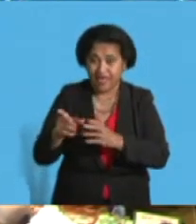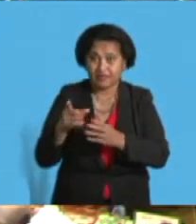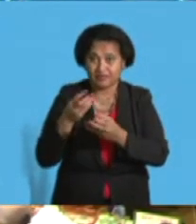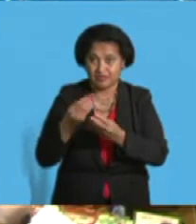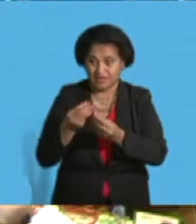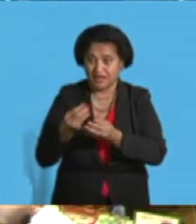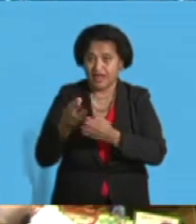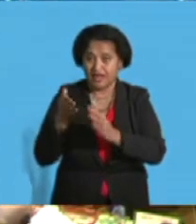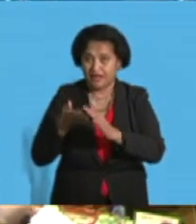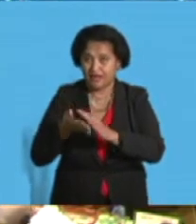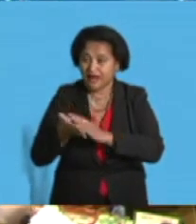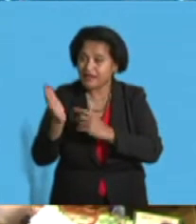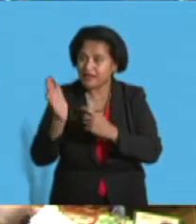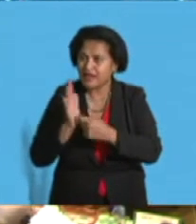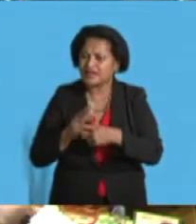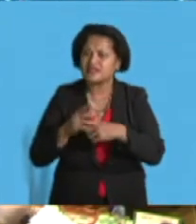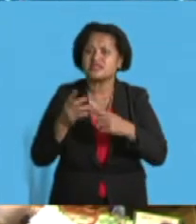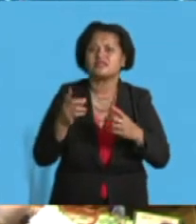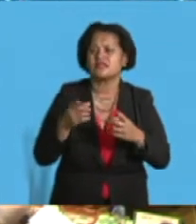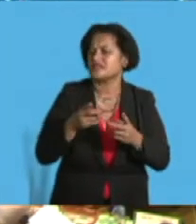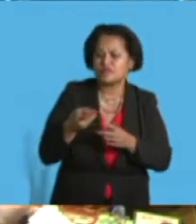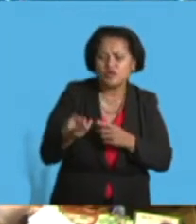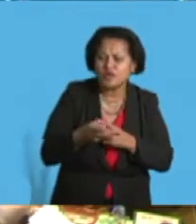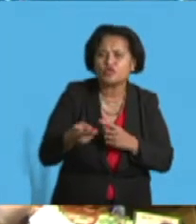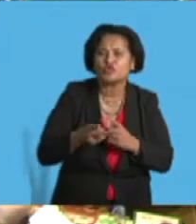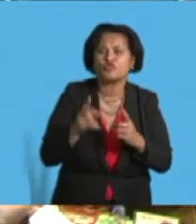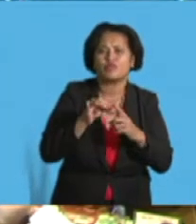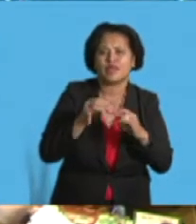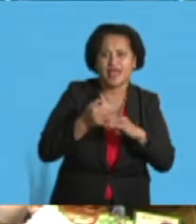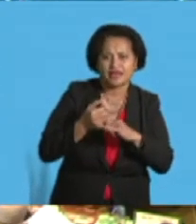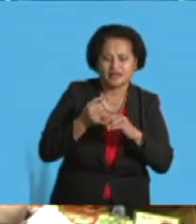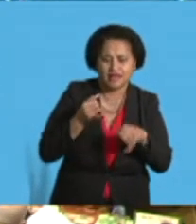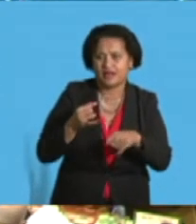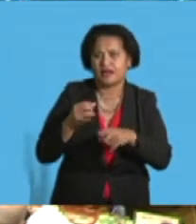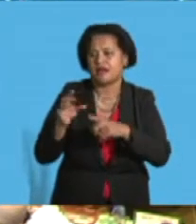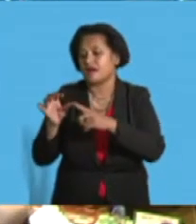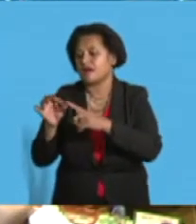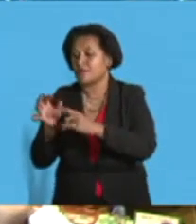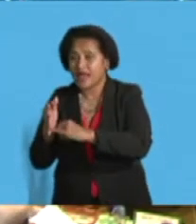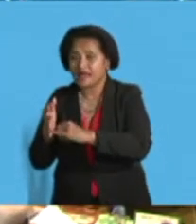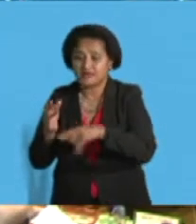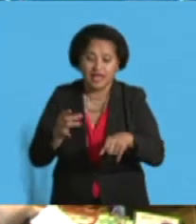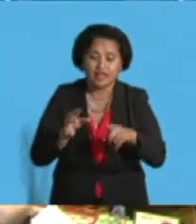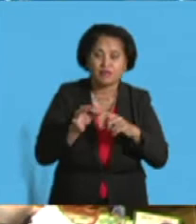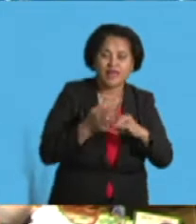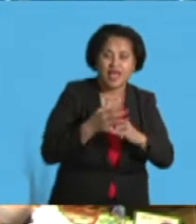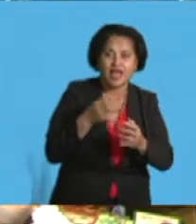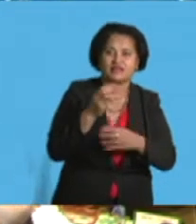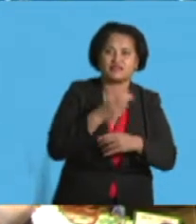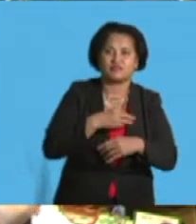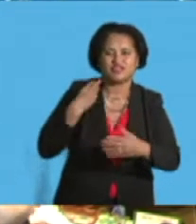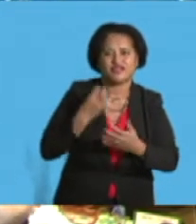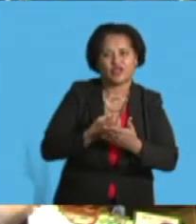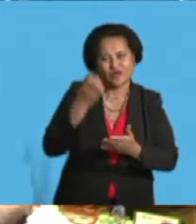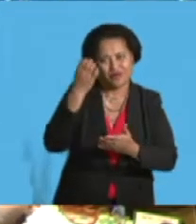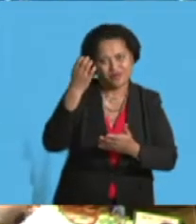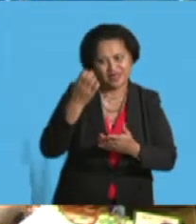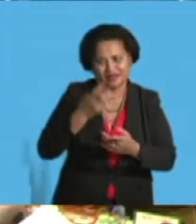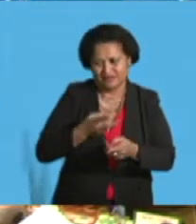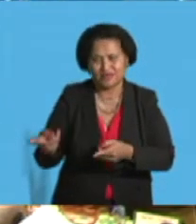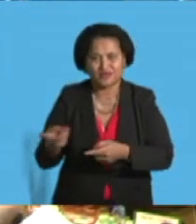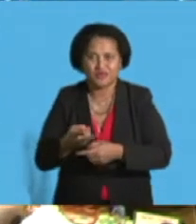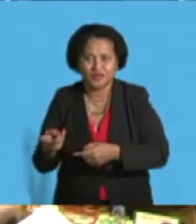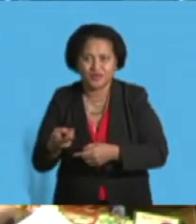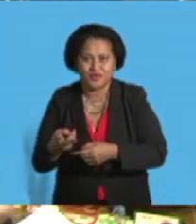between the two permanent secretaries. The opposition must also understand that the overall growth of the economy rests with the Ministry of Economy. So it's